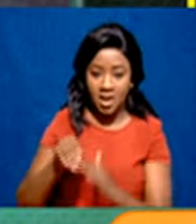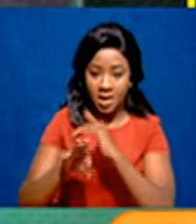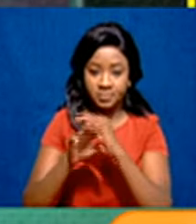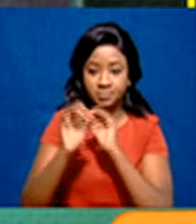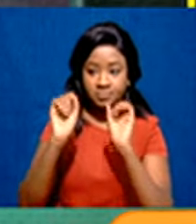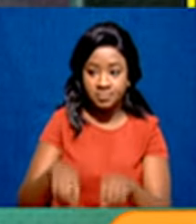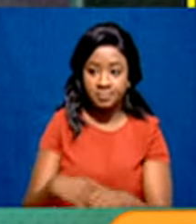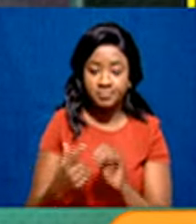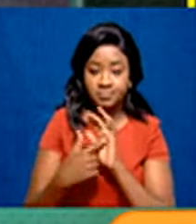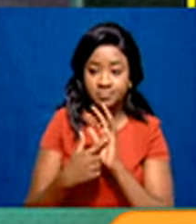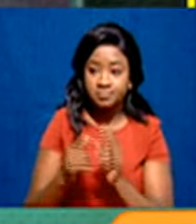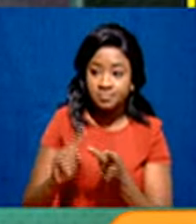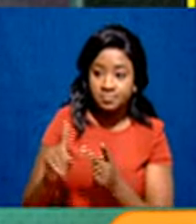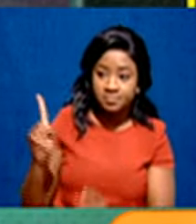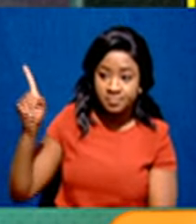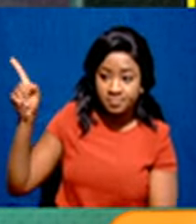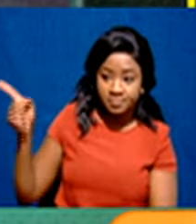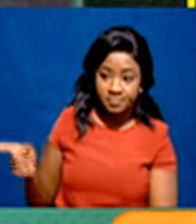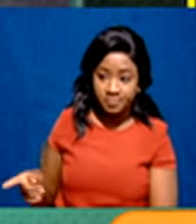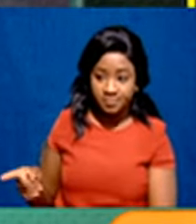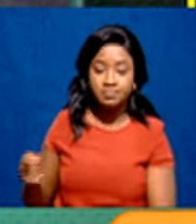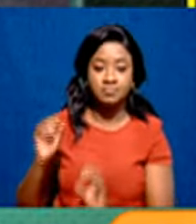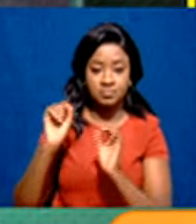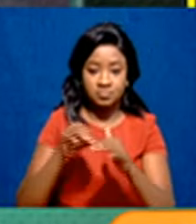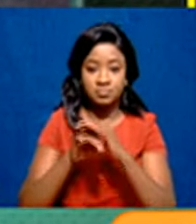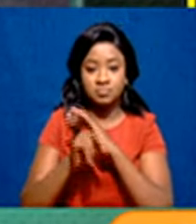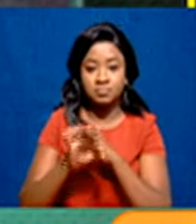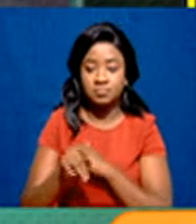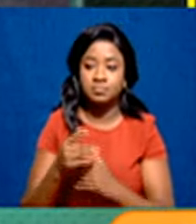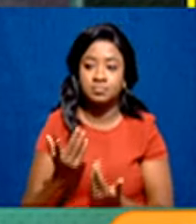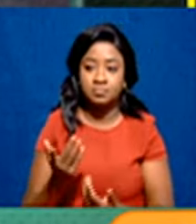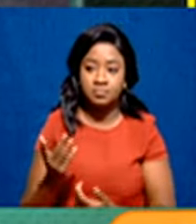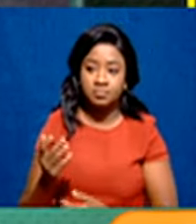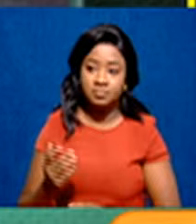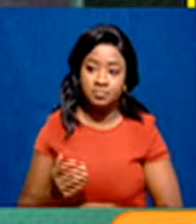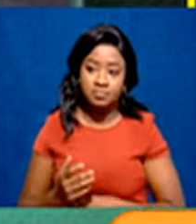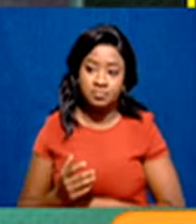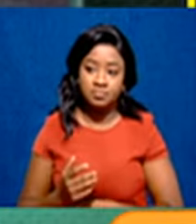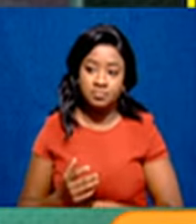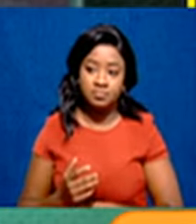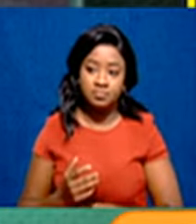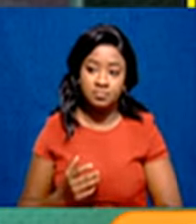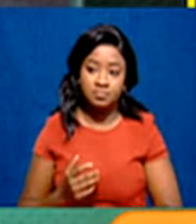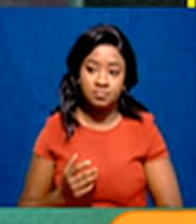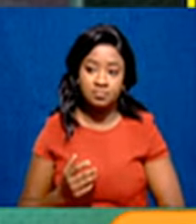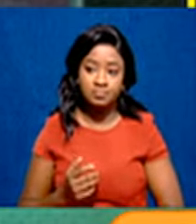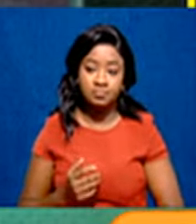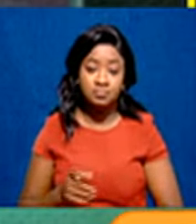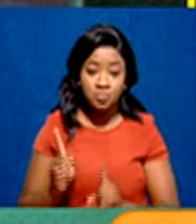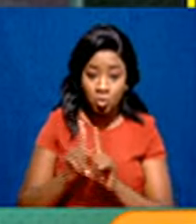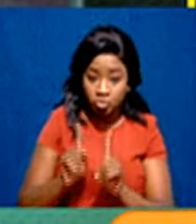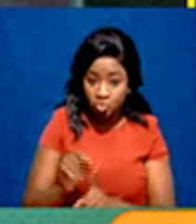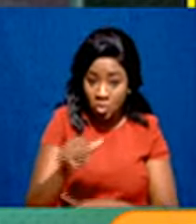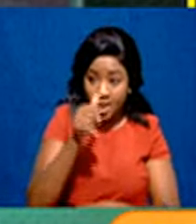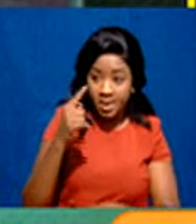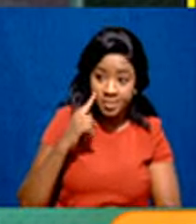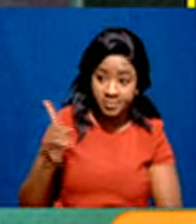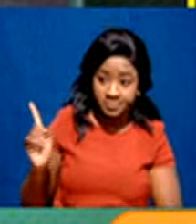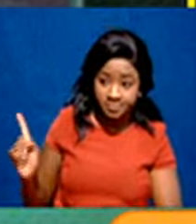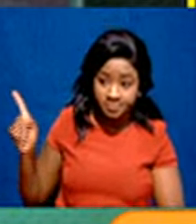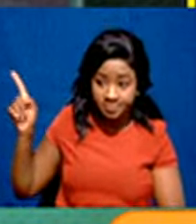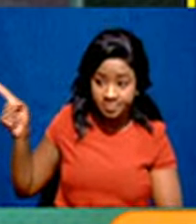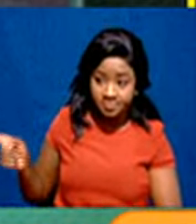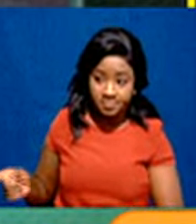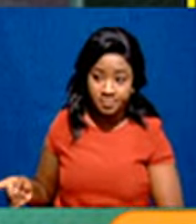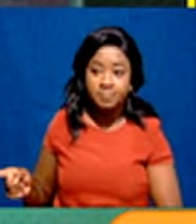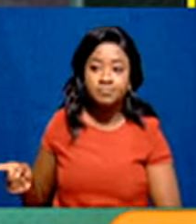to access ICU and HDU services, as well as inpatient services such as radiology and chemotherapy. Outpatient services